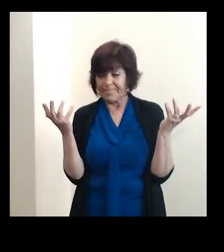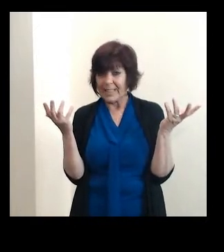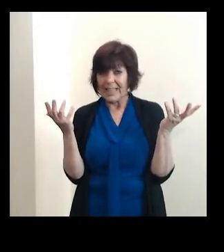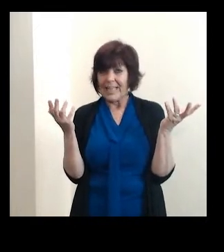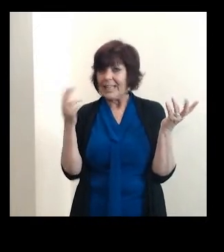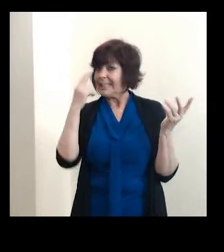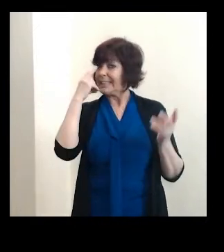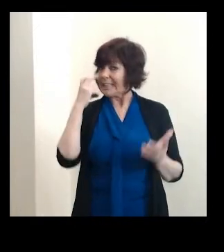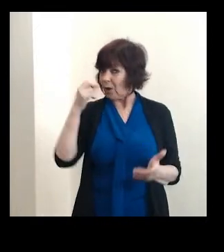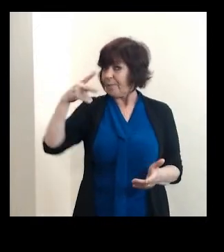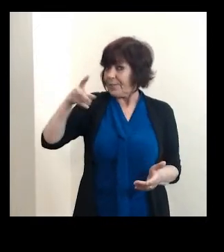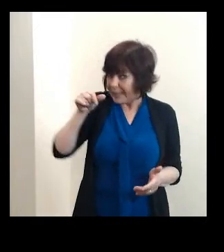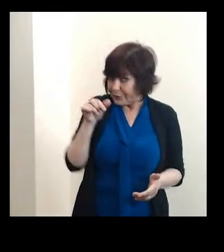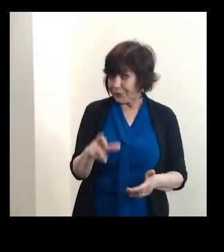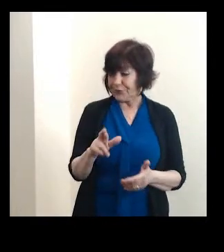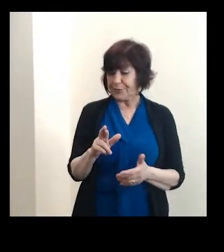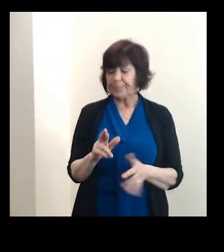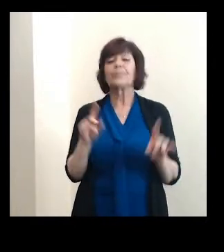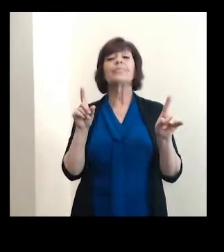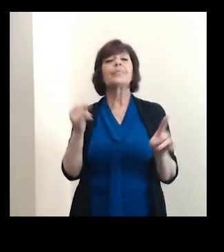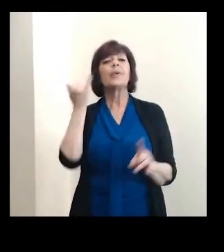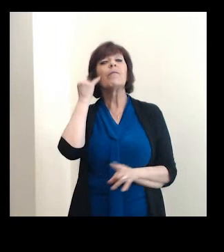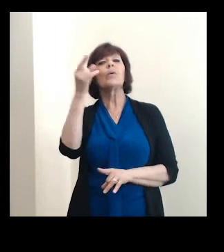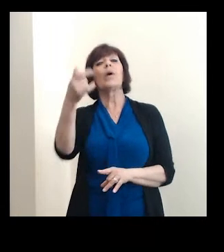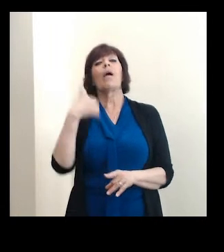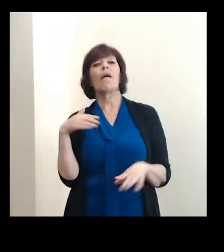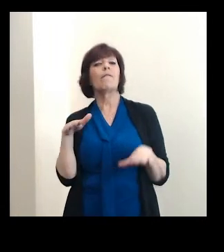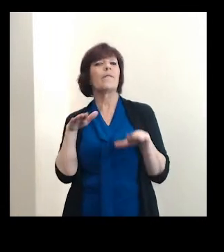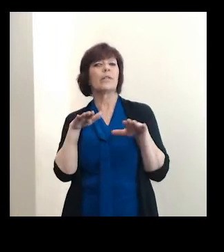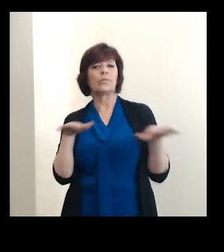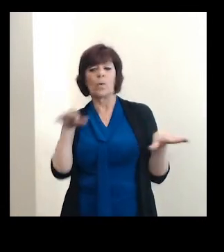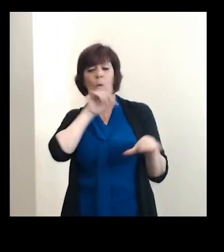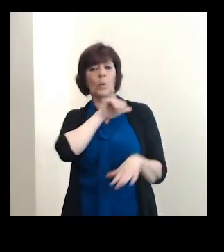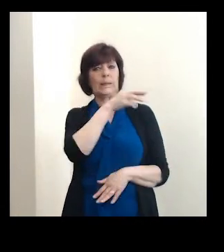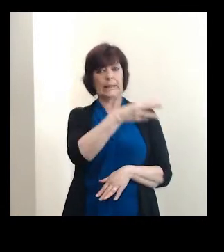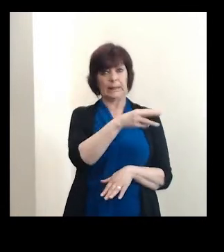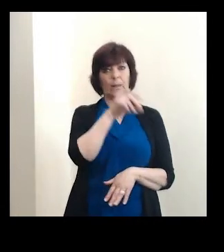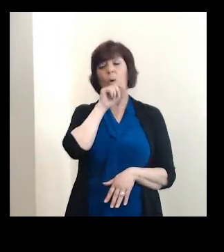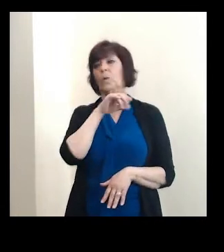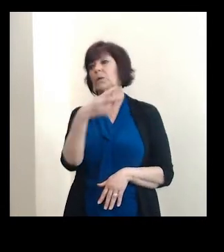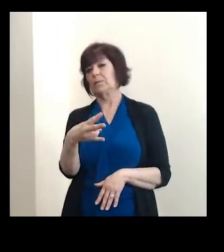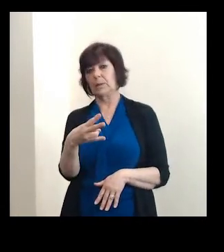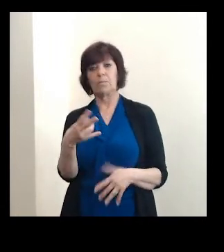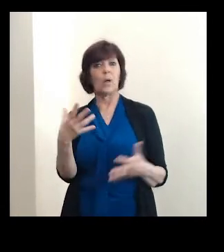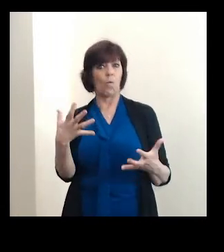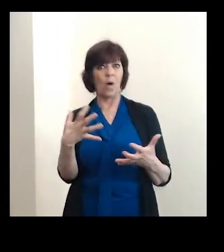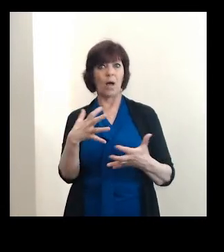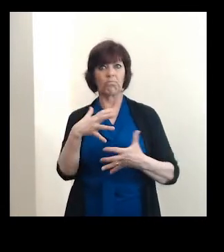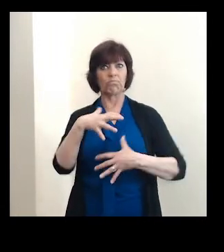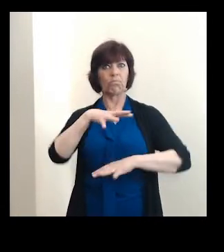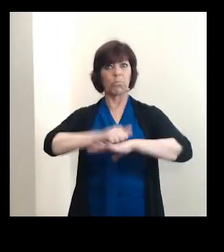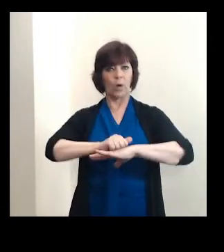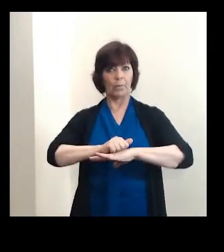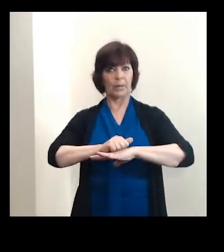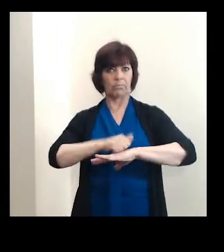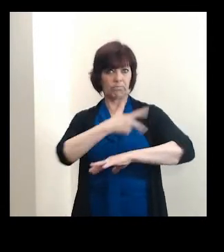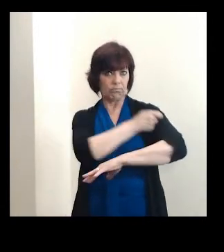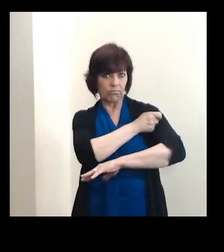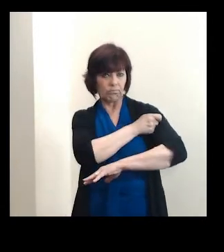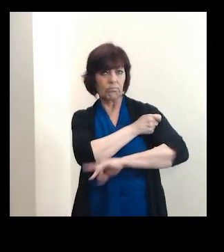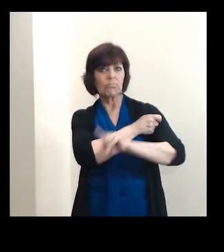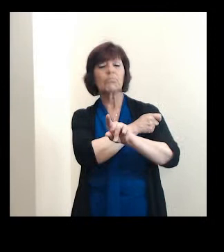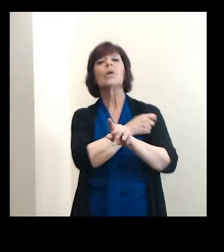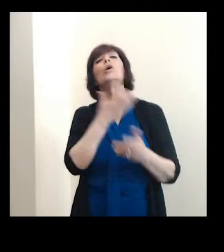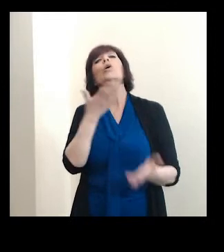Pfizer. So if you have a child that is 16 or 17 you're trying to schedule a dose for, you are in